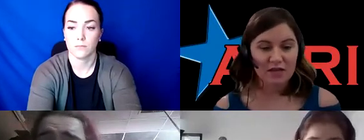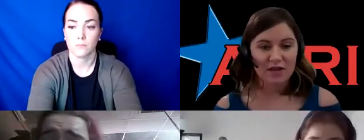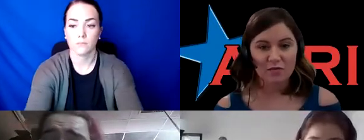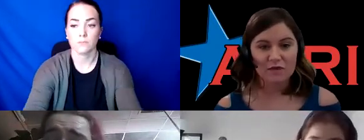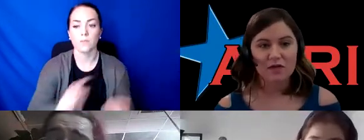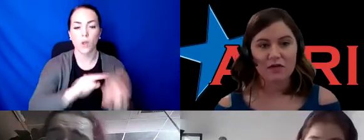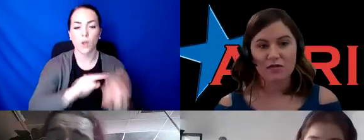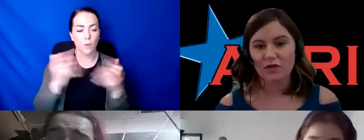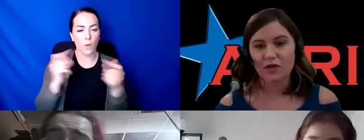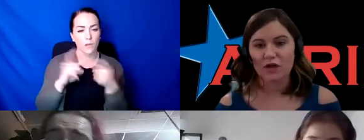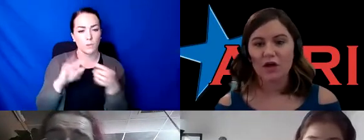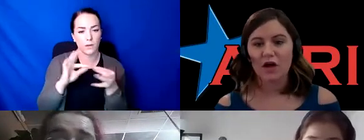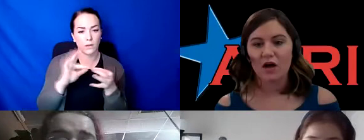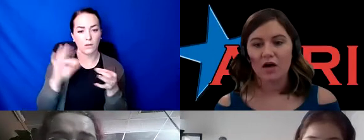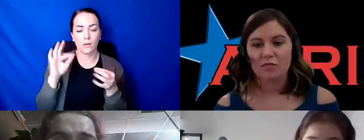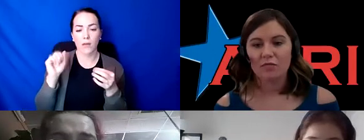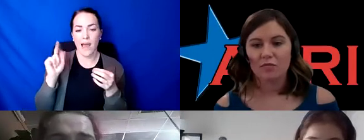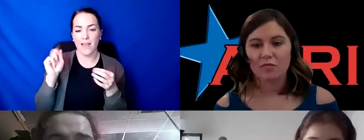young man that you were speaking of earlier.